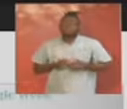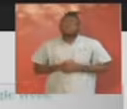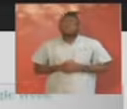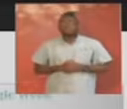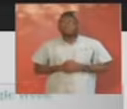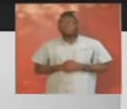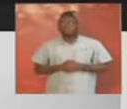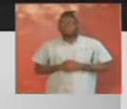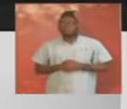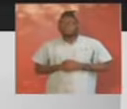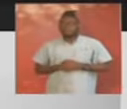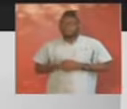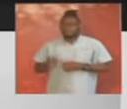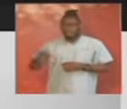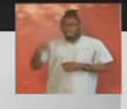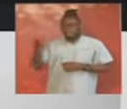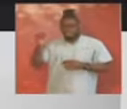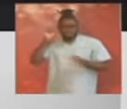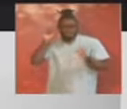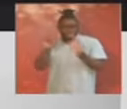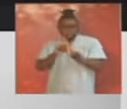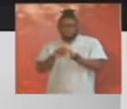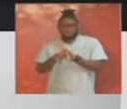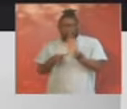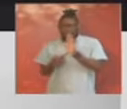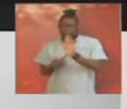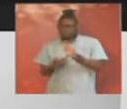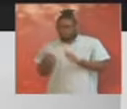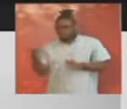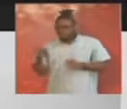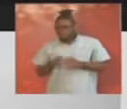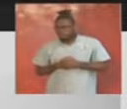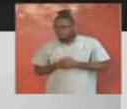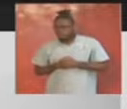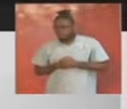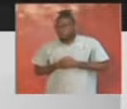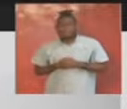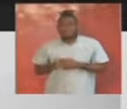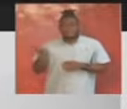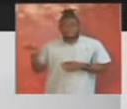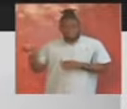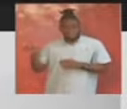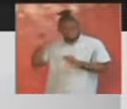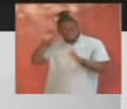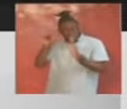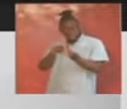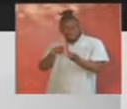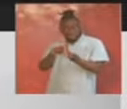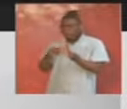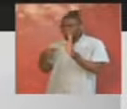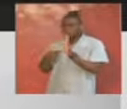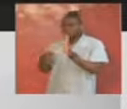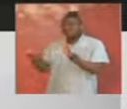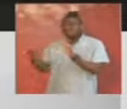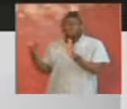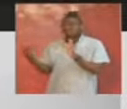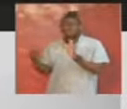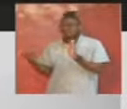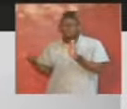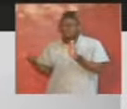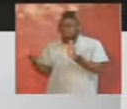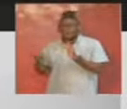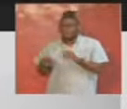Yeah, next slide, please. Skip. So this graph shows the cases in each given